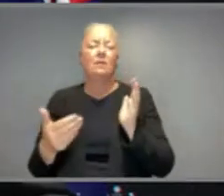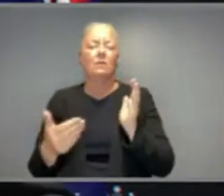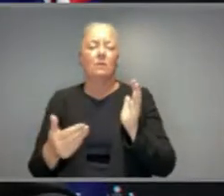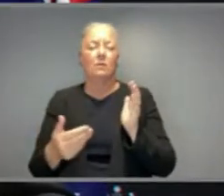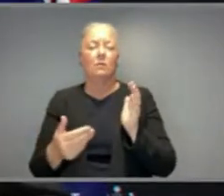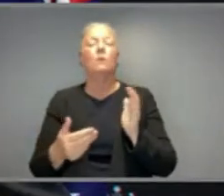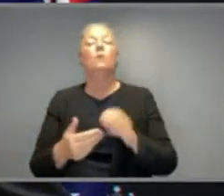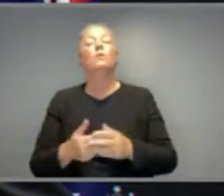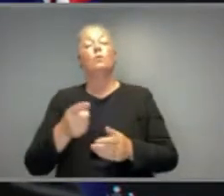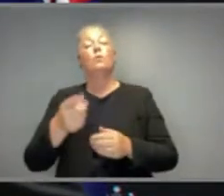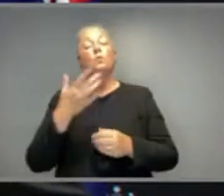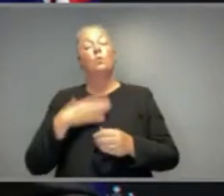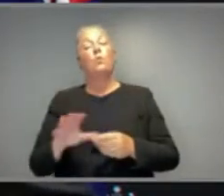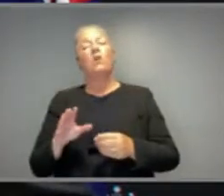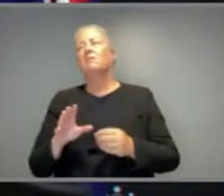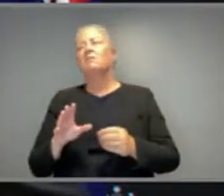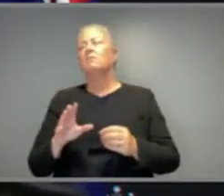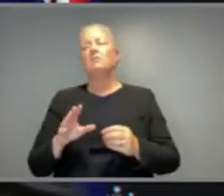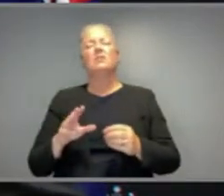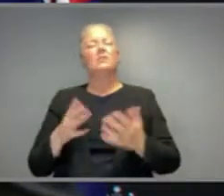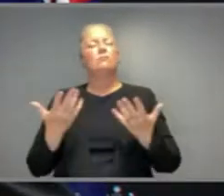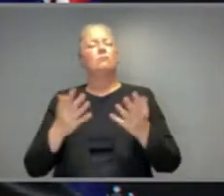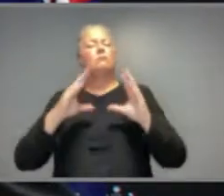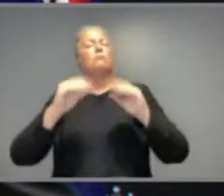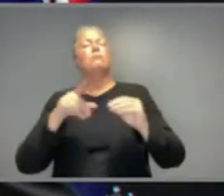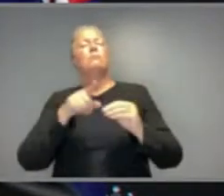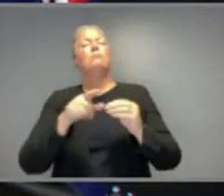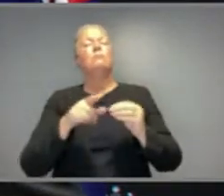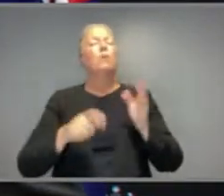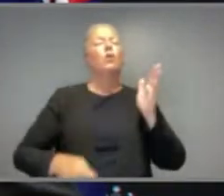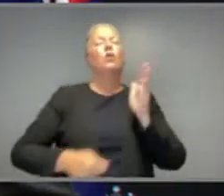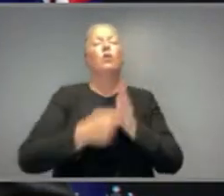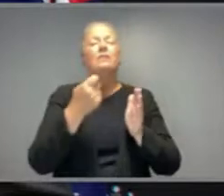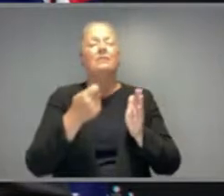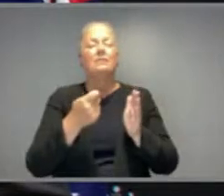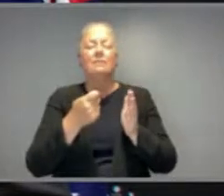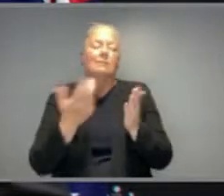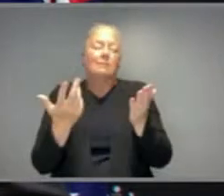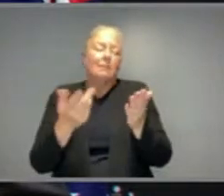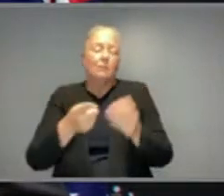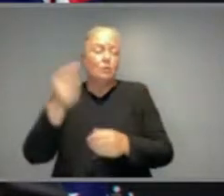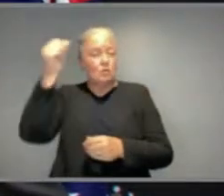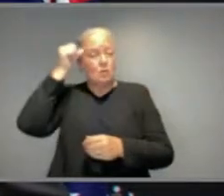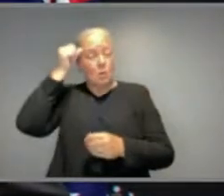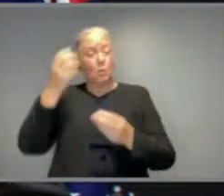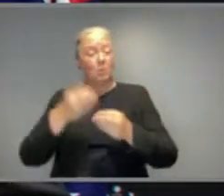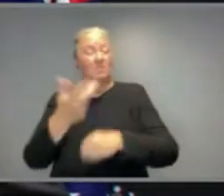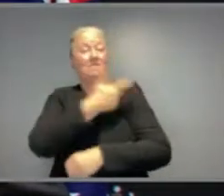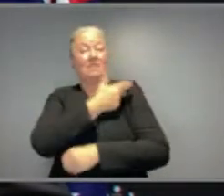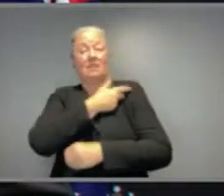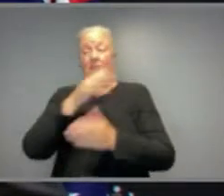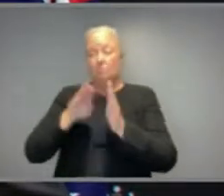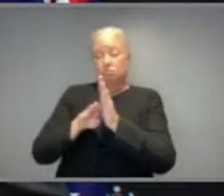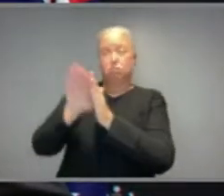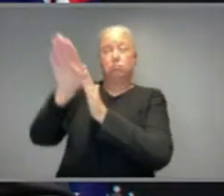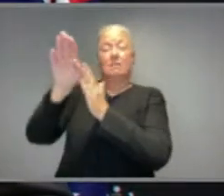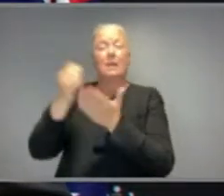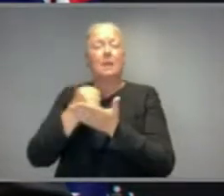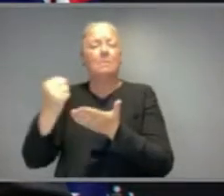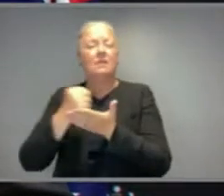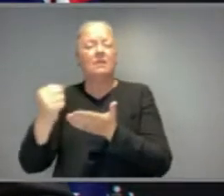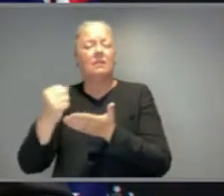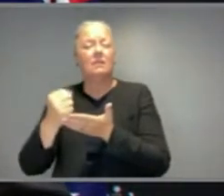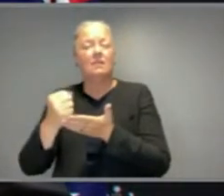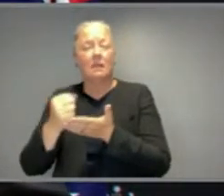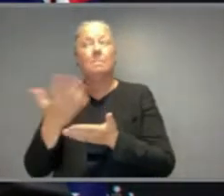lockdown, well, that's a different set of factors. There's no doubt that as vaccination rates rise, that tempers the ability of the virus to